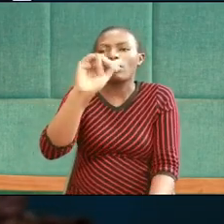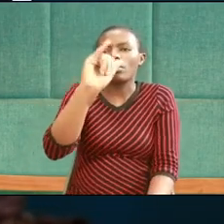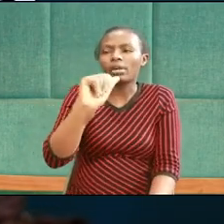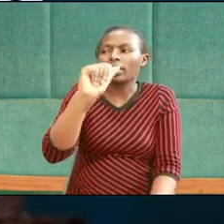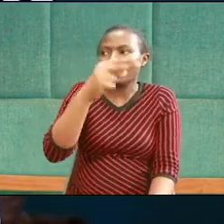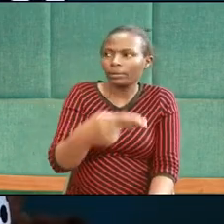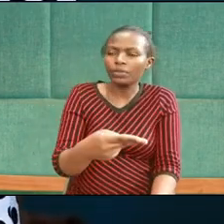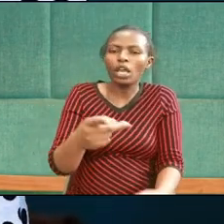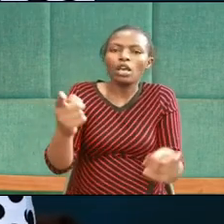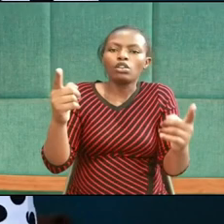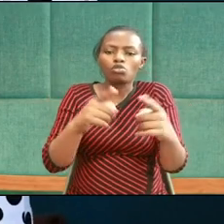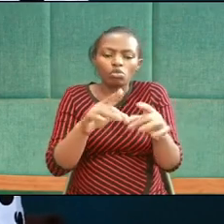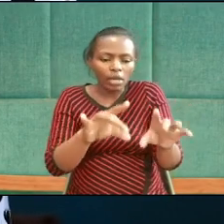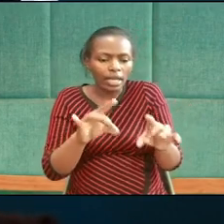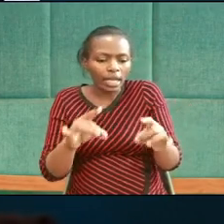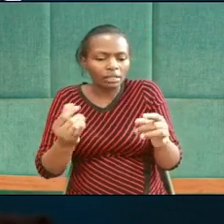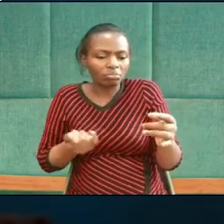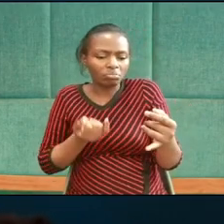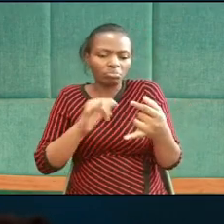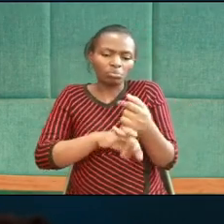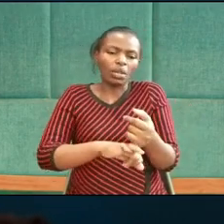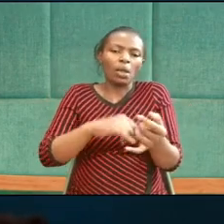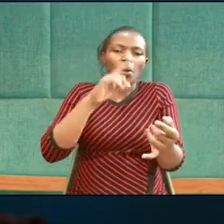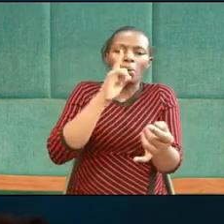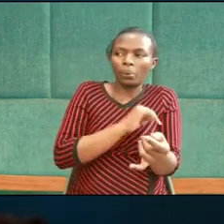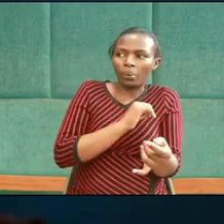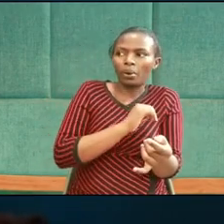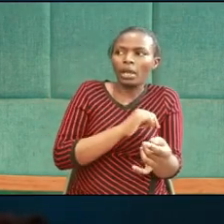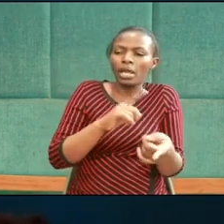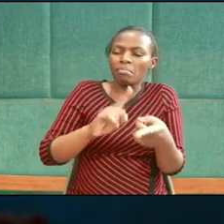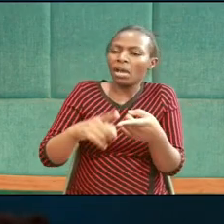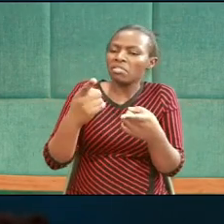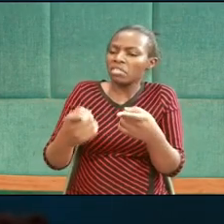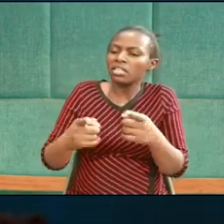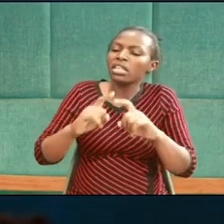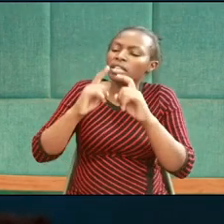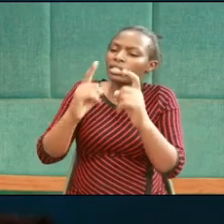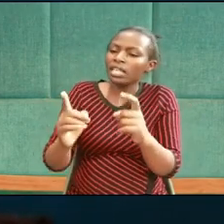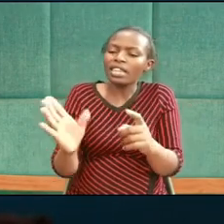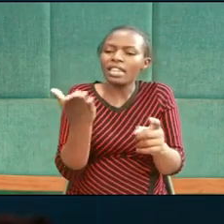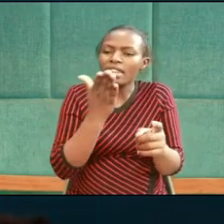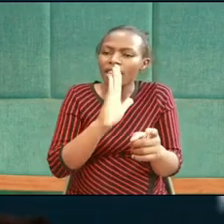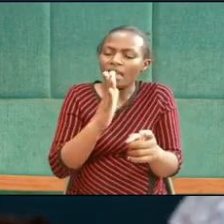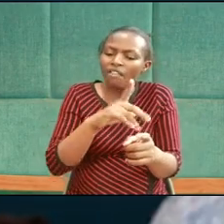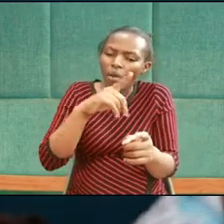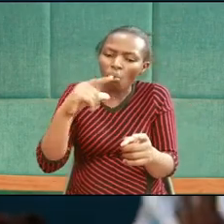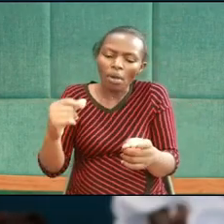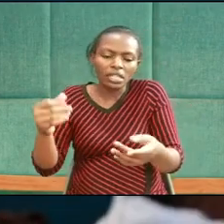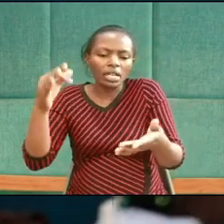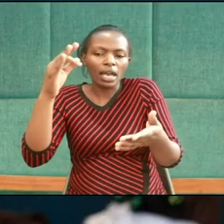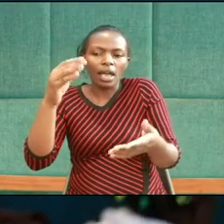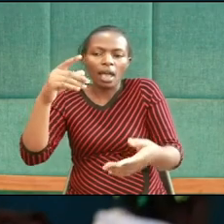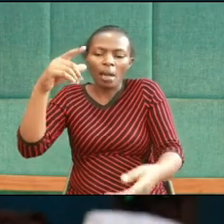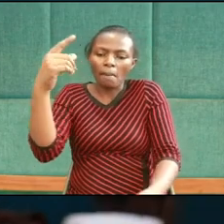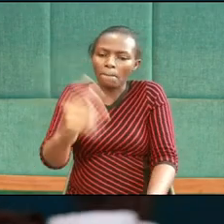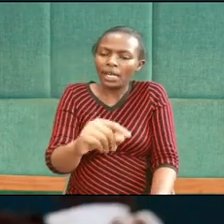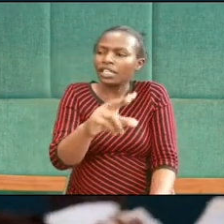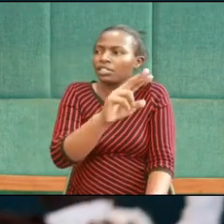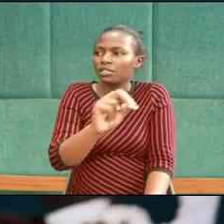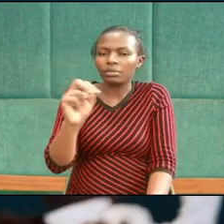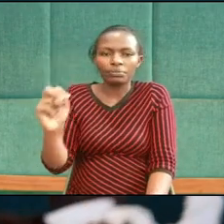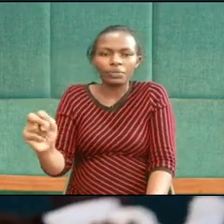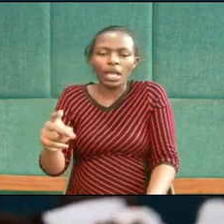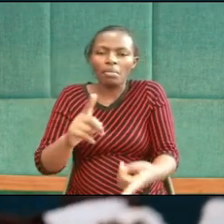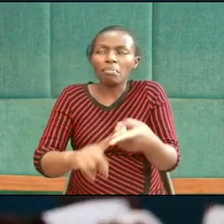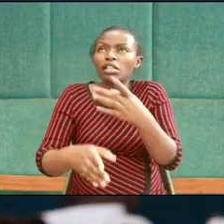know that sin did not go unpunished, but God, at the end of it all, listened to David when